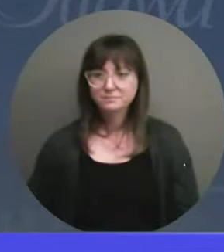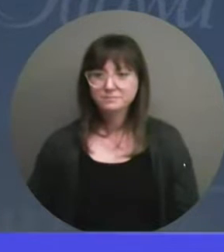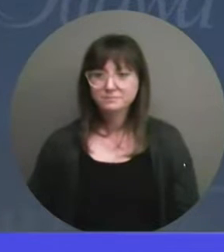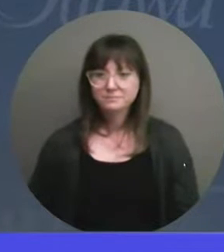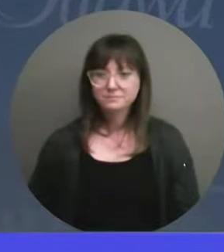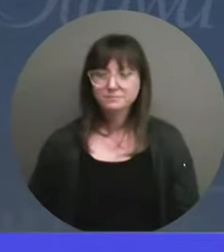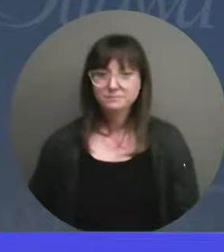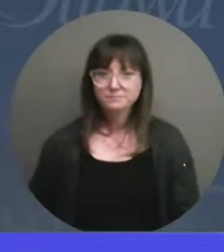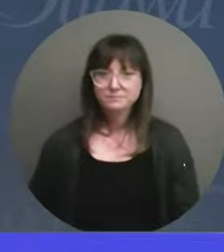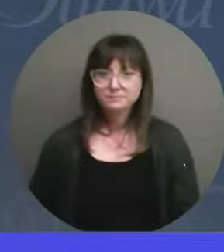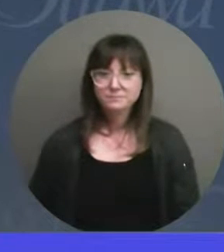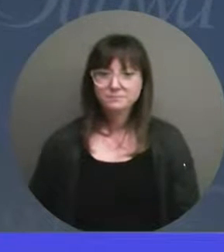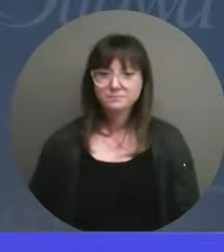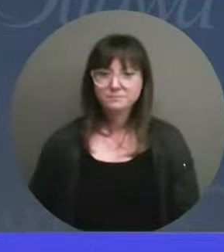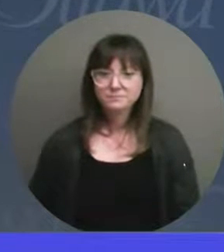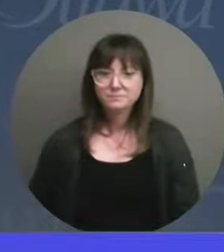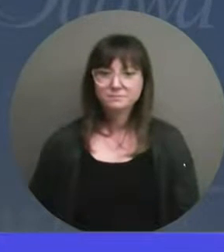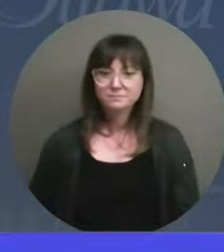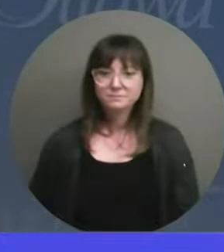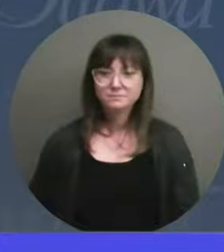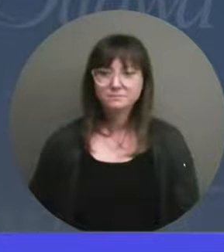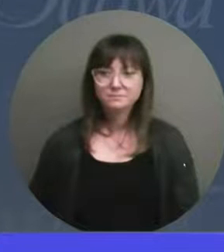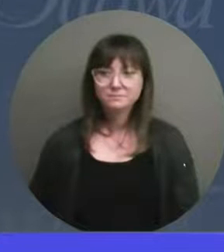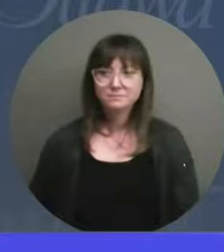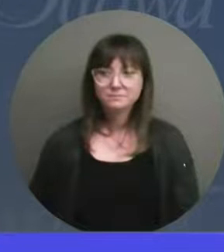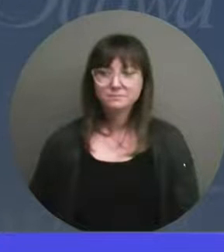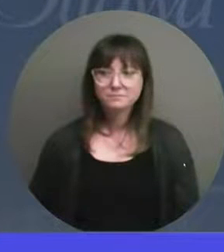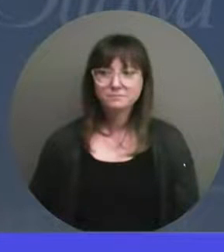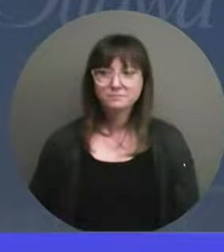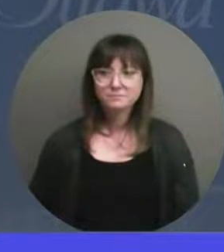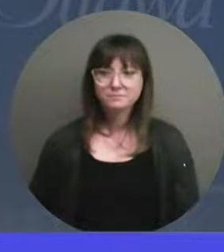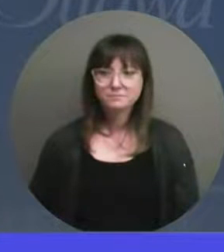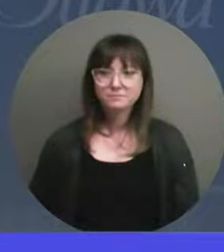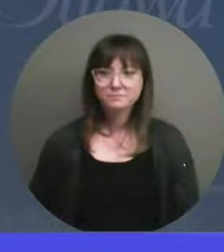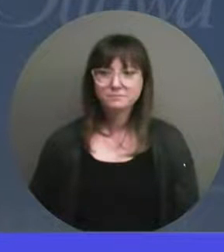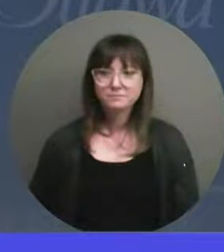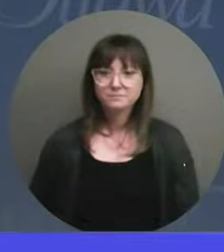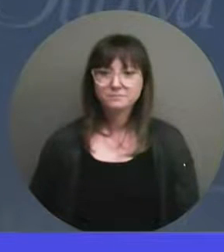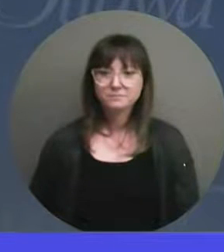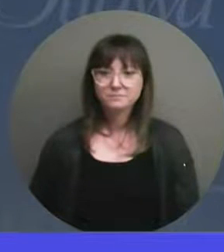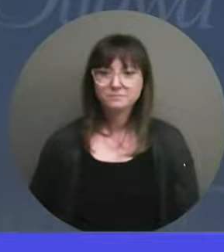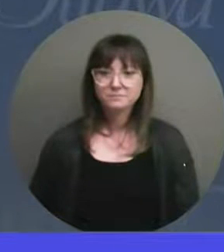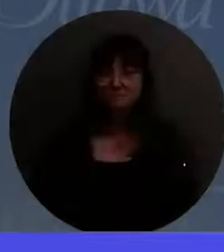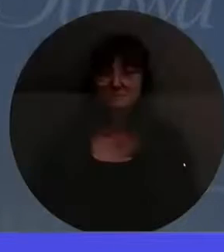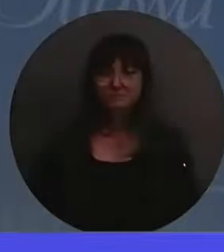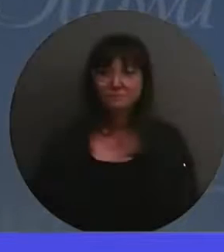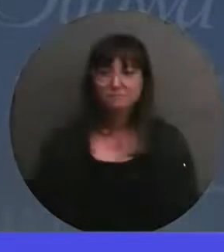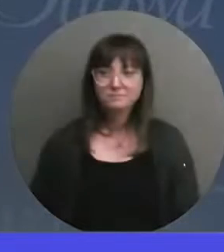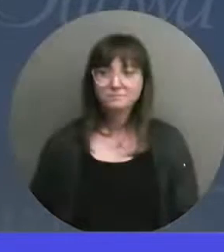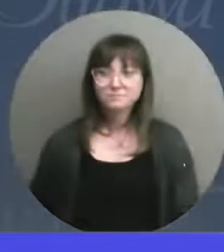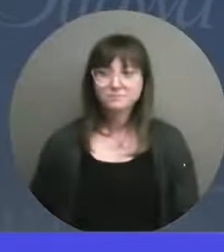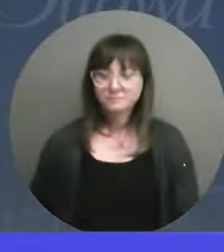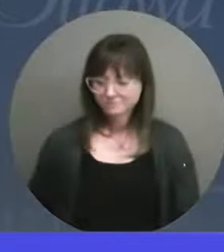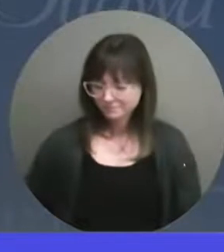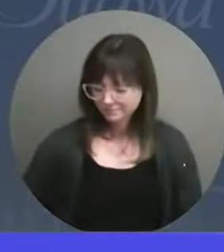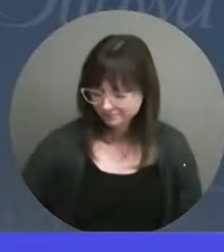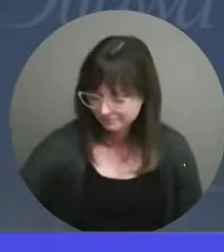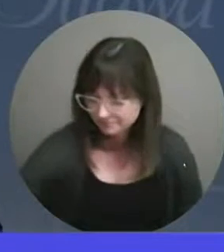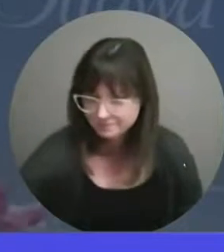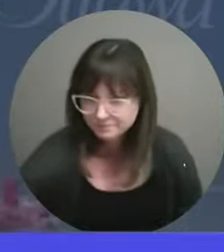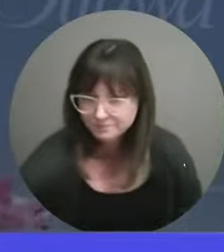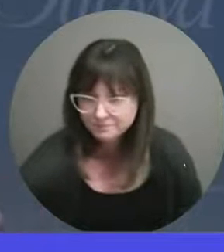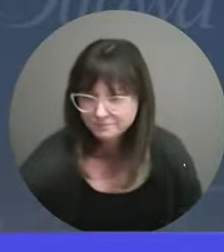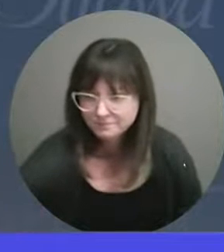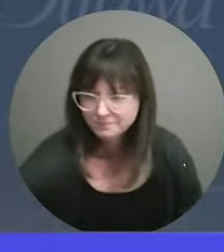like COVID-19, obviously, the tragedy and the challenge that it faced, that public bodies in particular face,